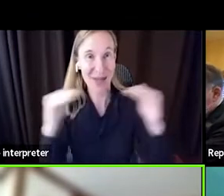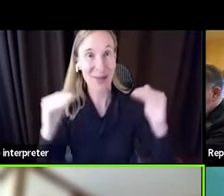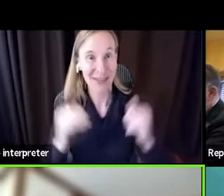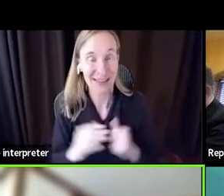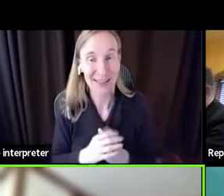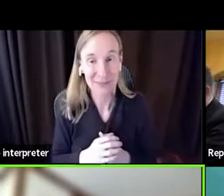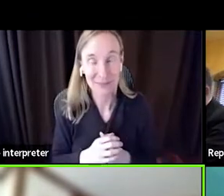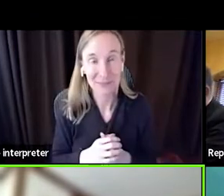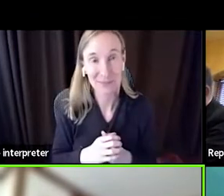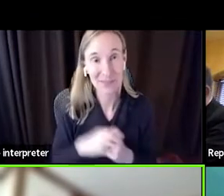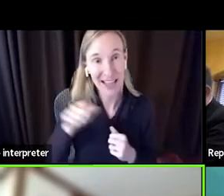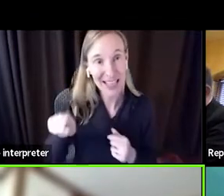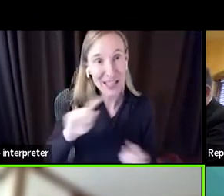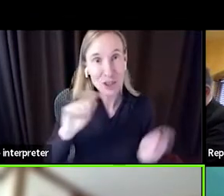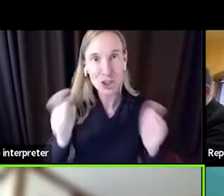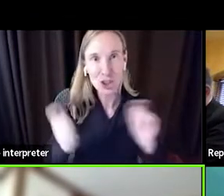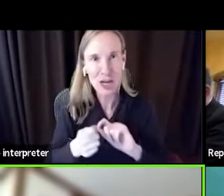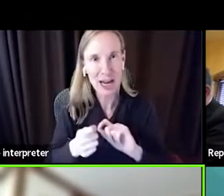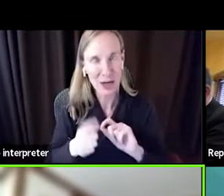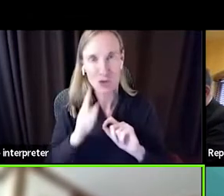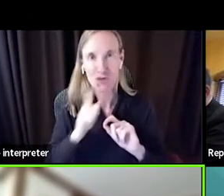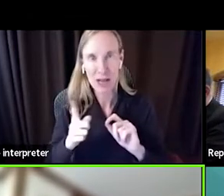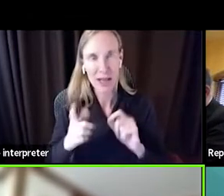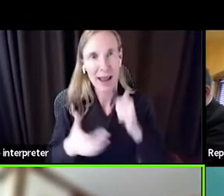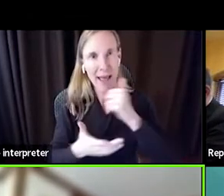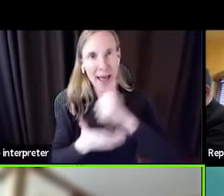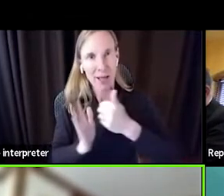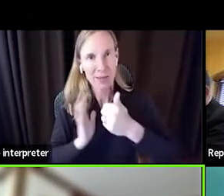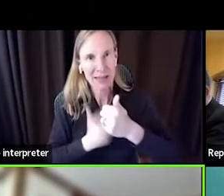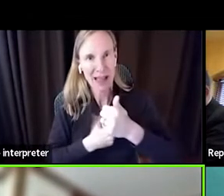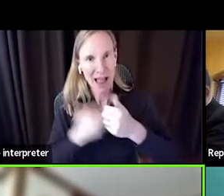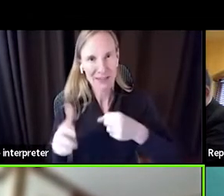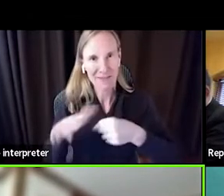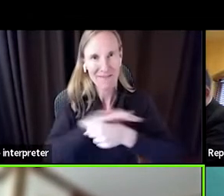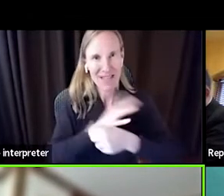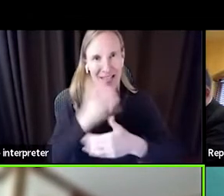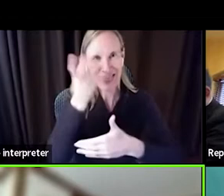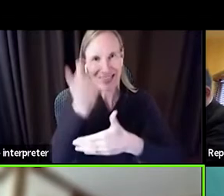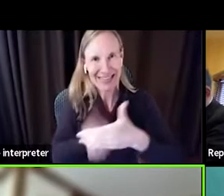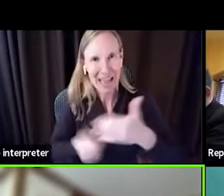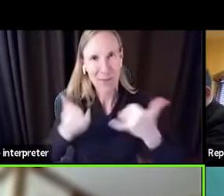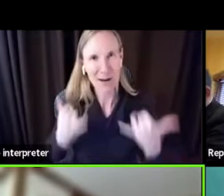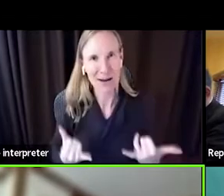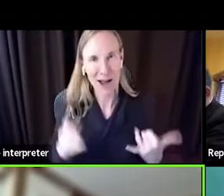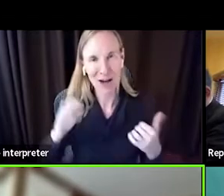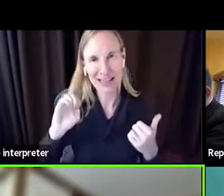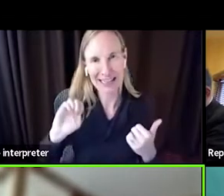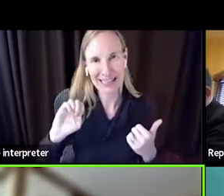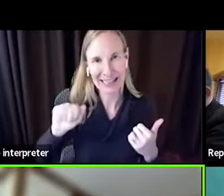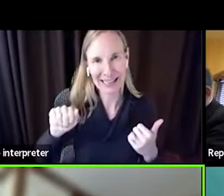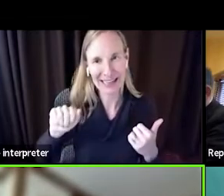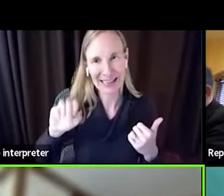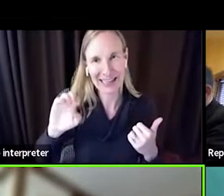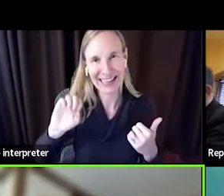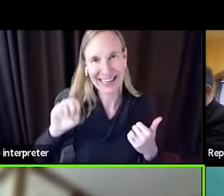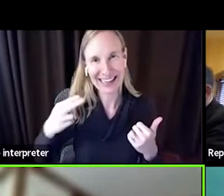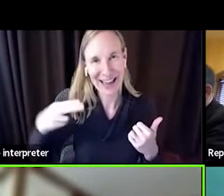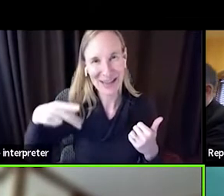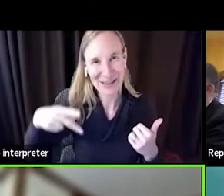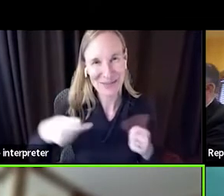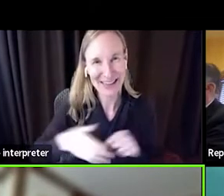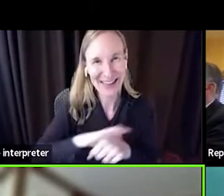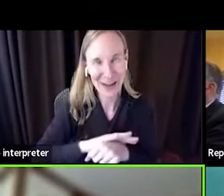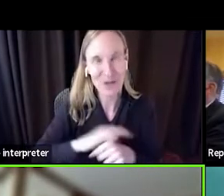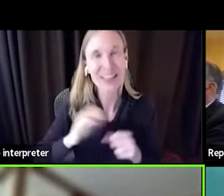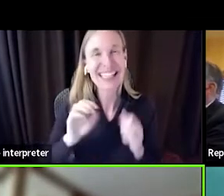This change would close a gap in Vermont's current EHB coverage. Sorry, I started to use the abbreviation.